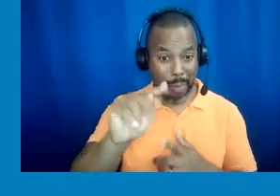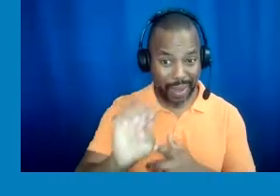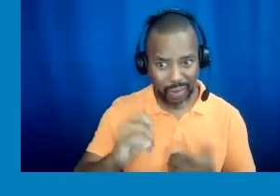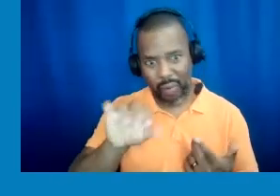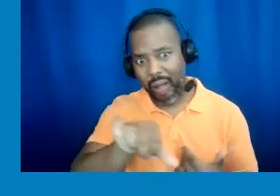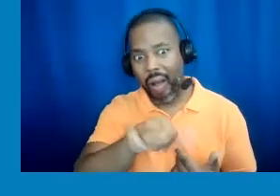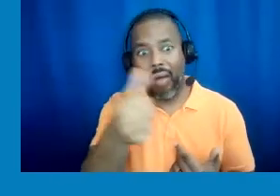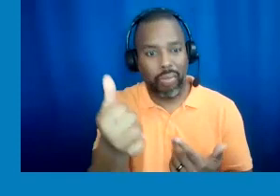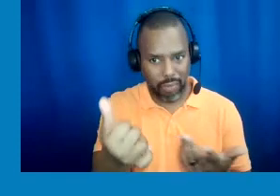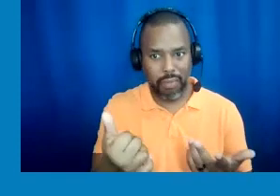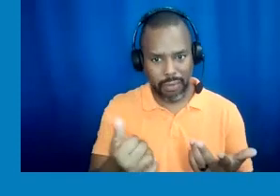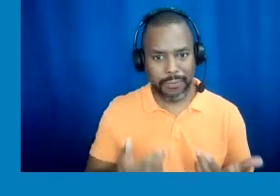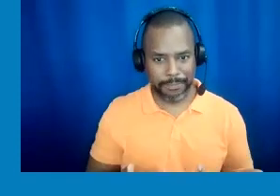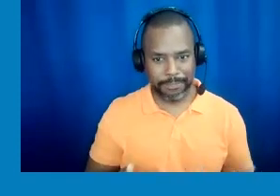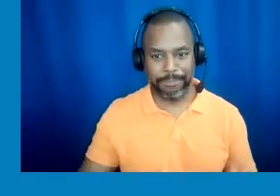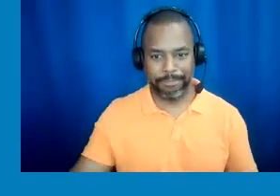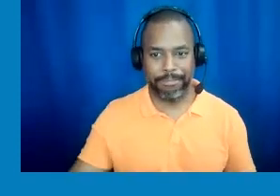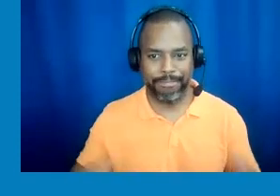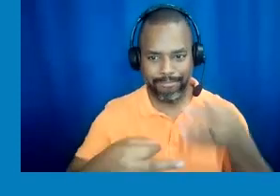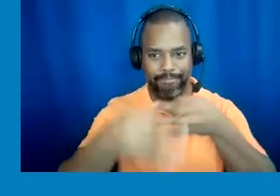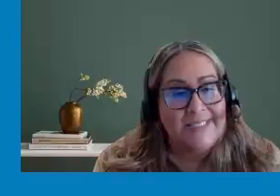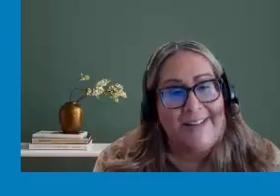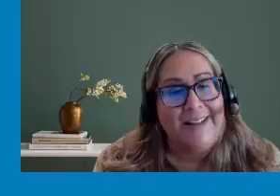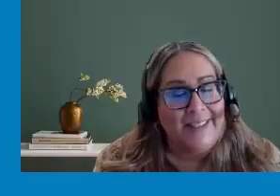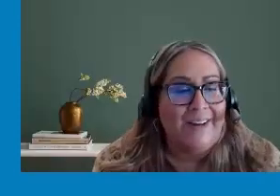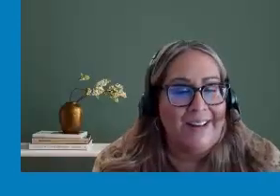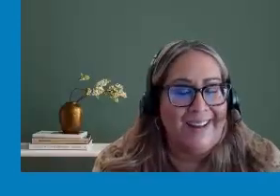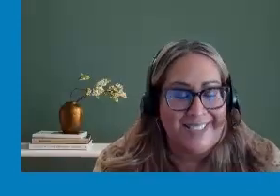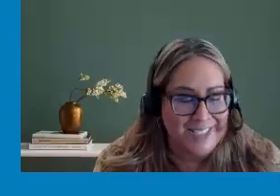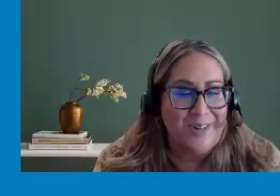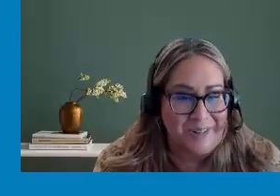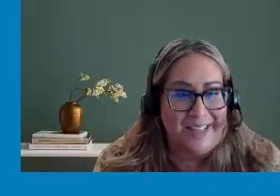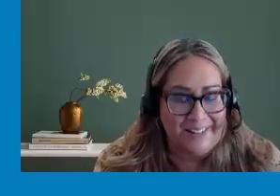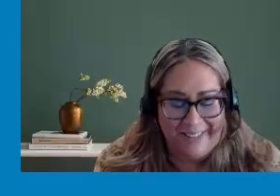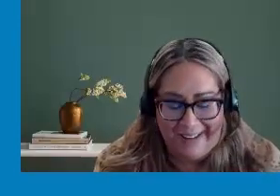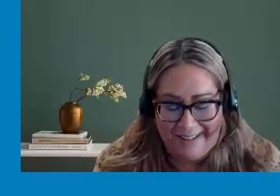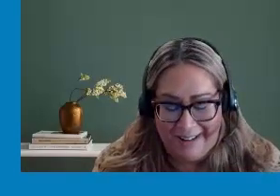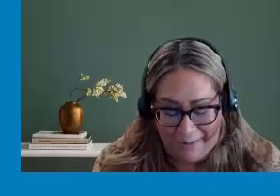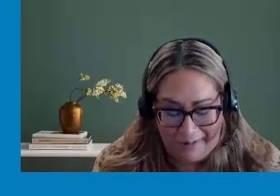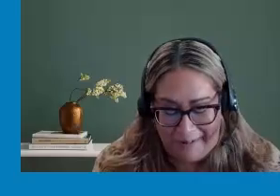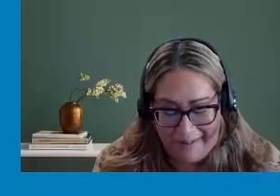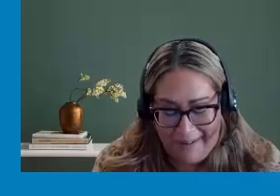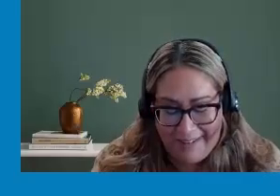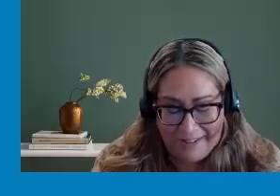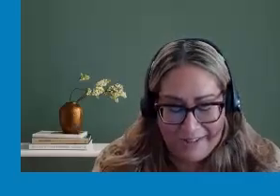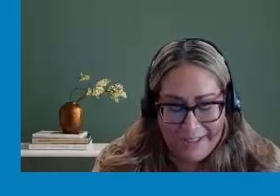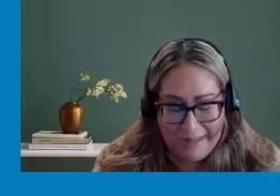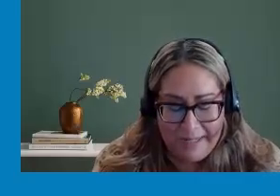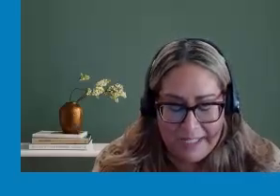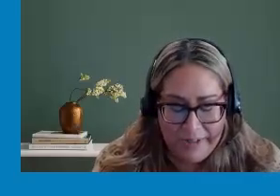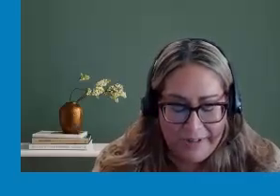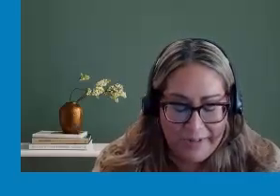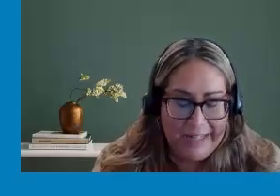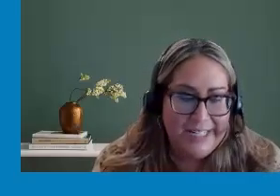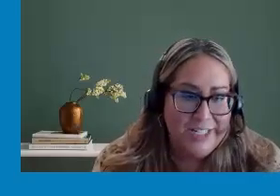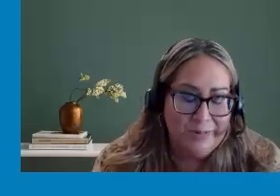get X amount of copies of a death record. It's going to assist you with getting all that in order. There's also